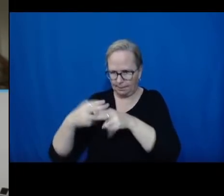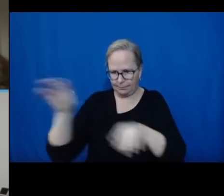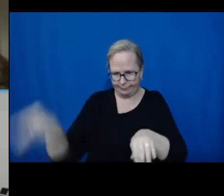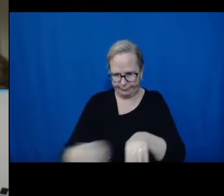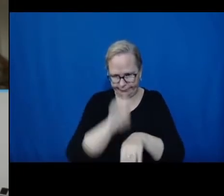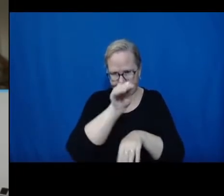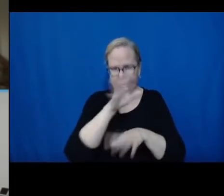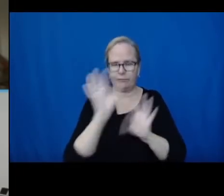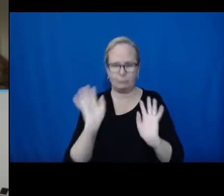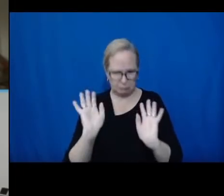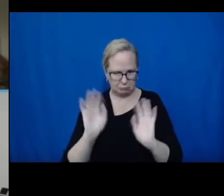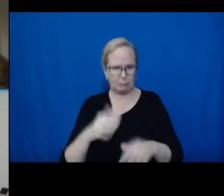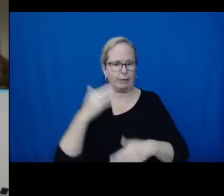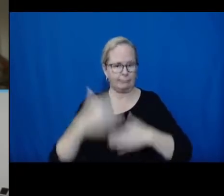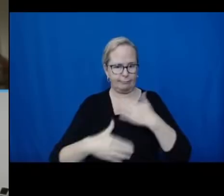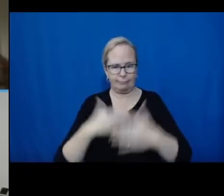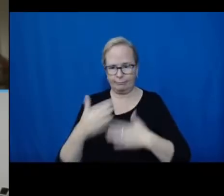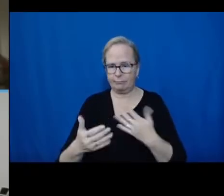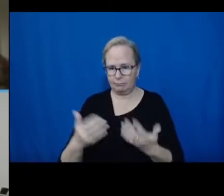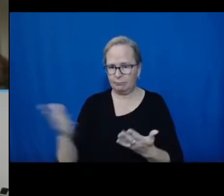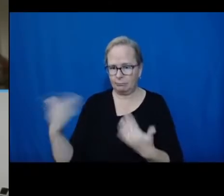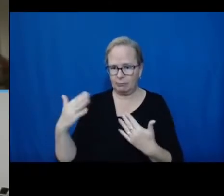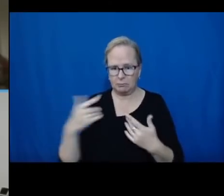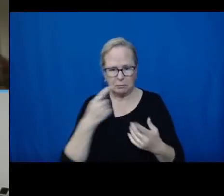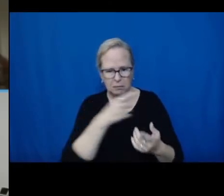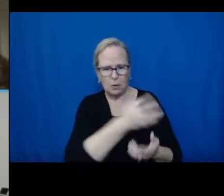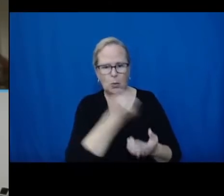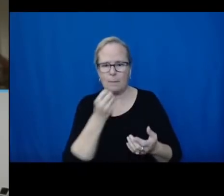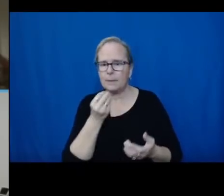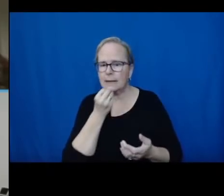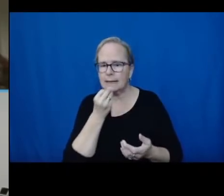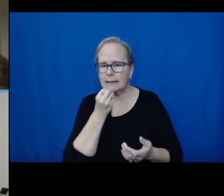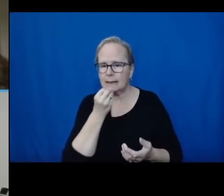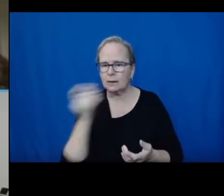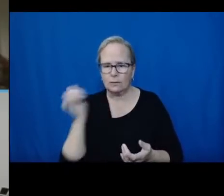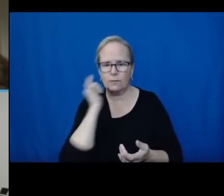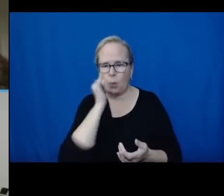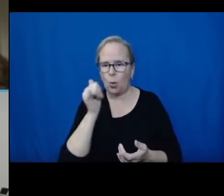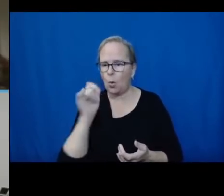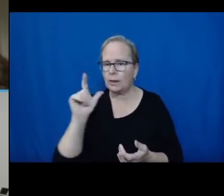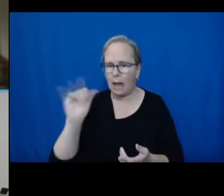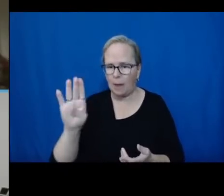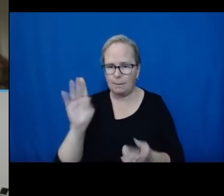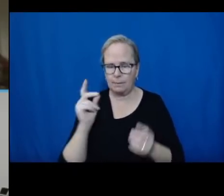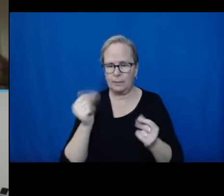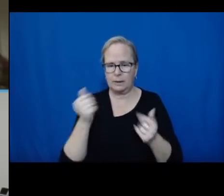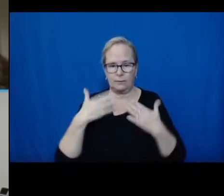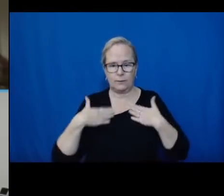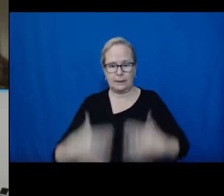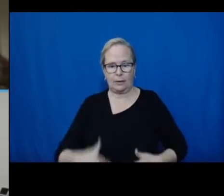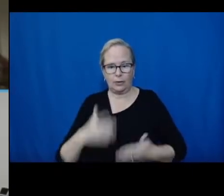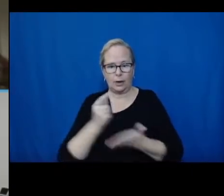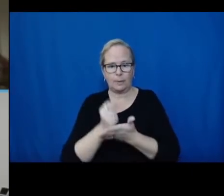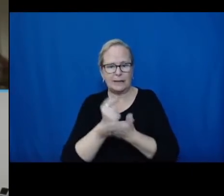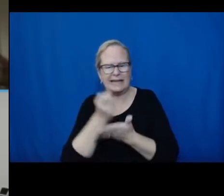whatever. They're also grabbing them the snack, you know, calling the lab, maybe doing a little bit of